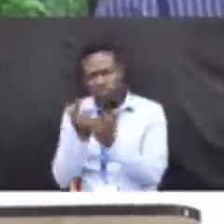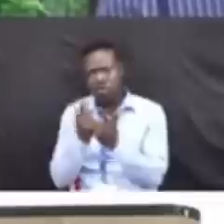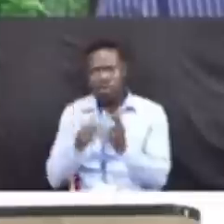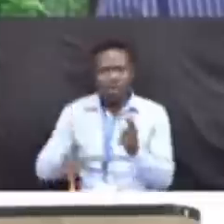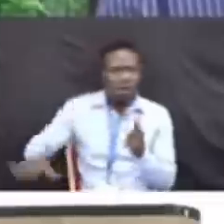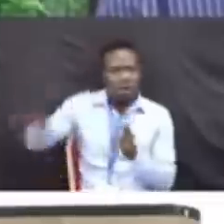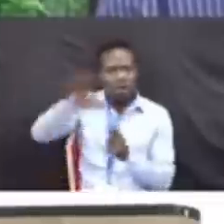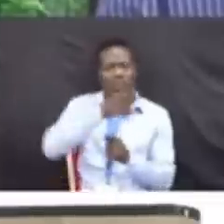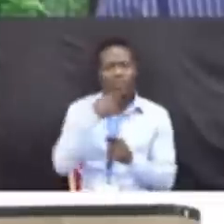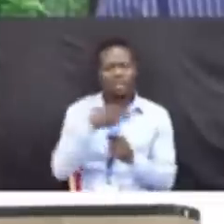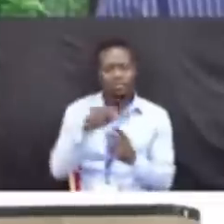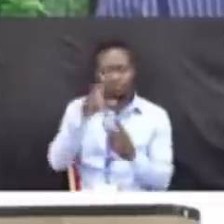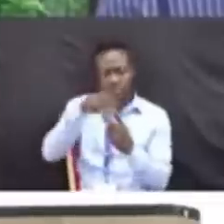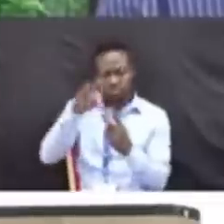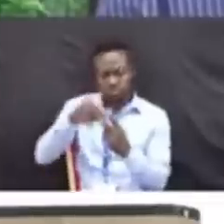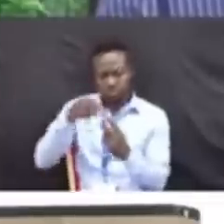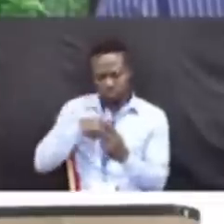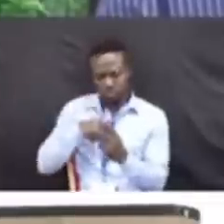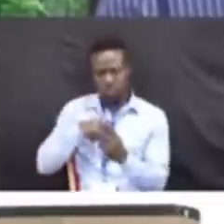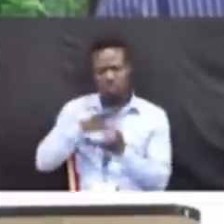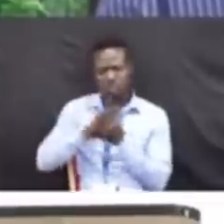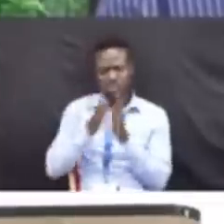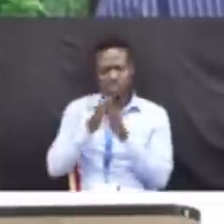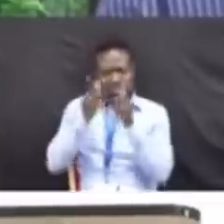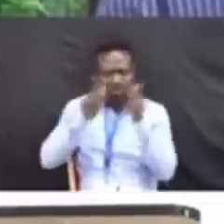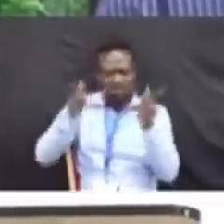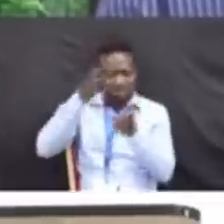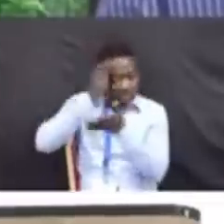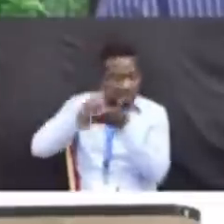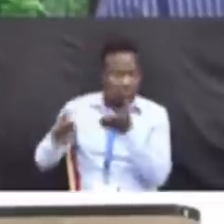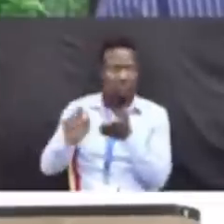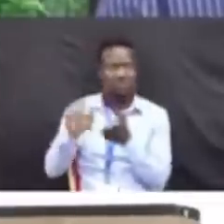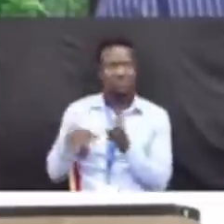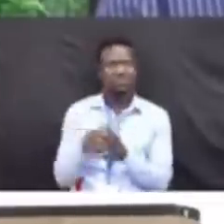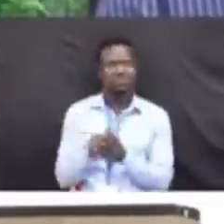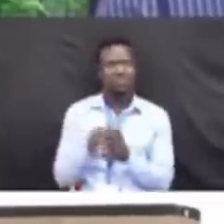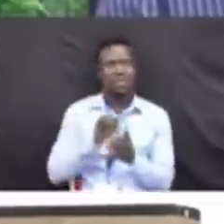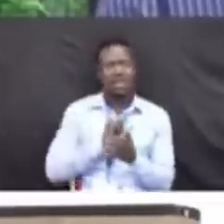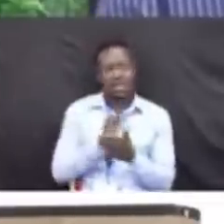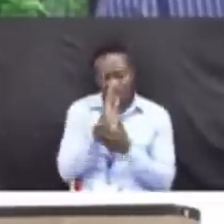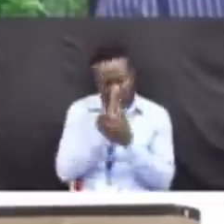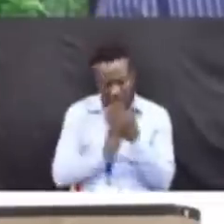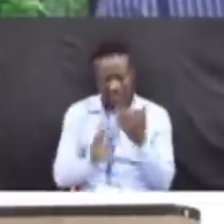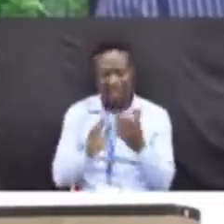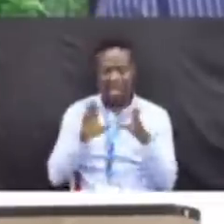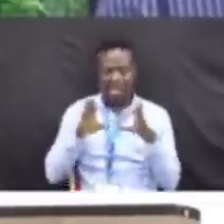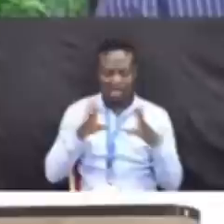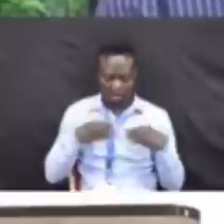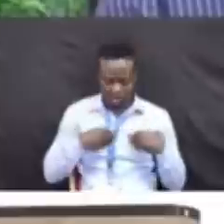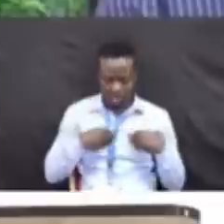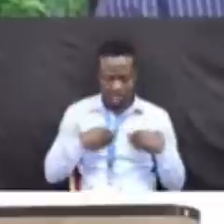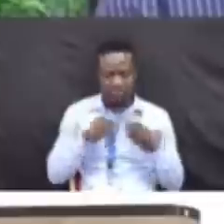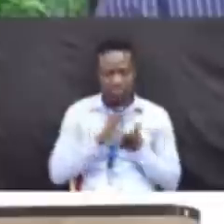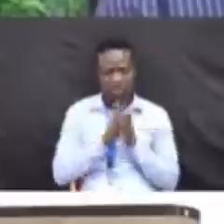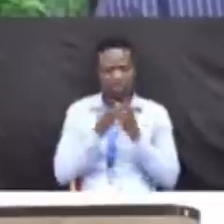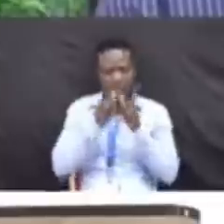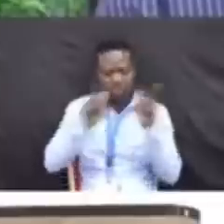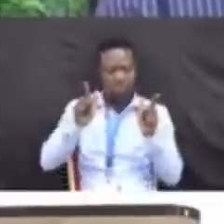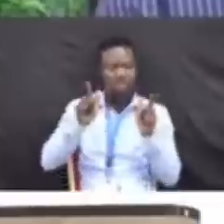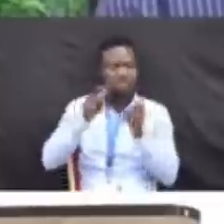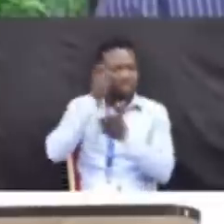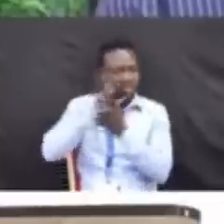me and electing me to this high office. Humbly, I accept the call and all